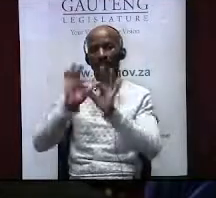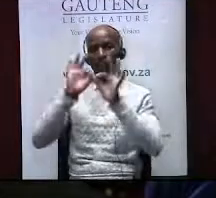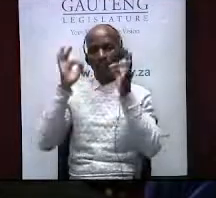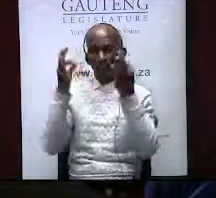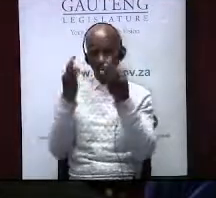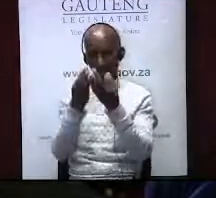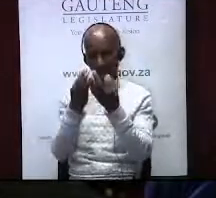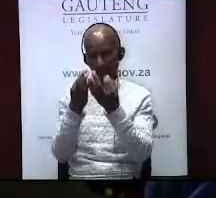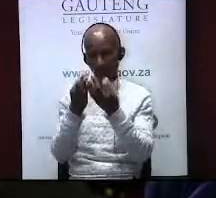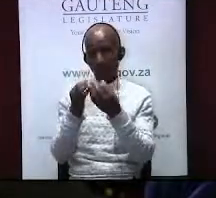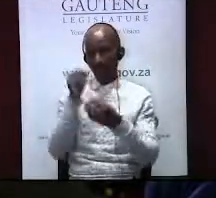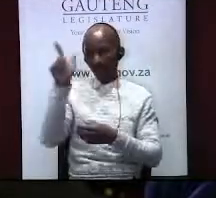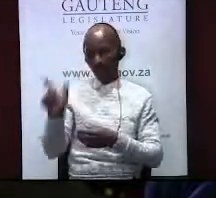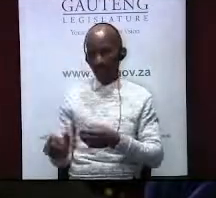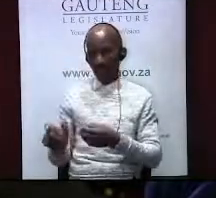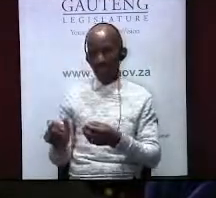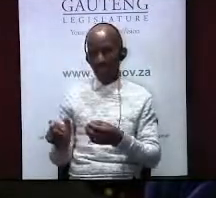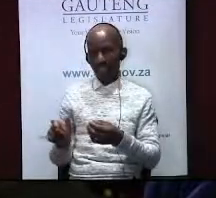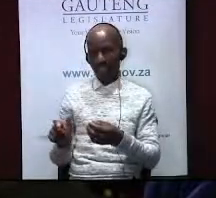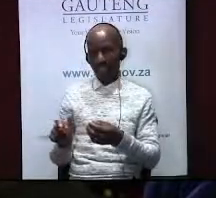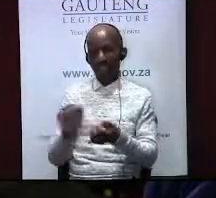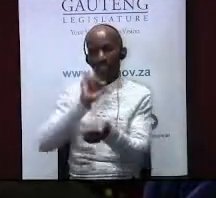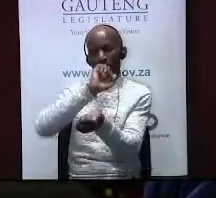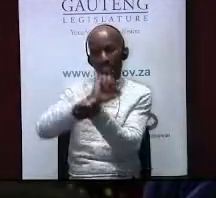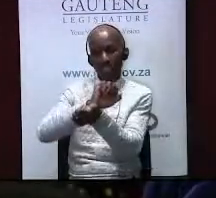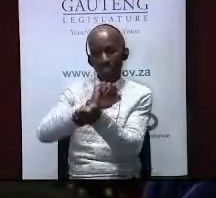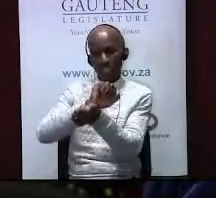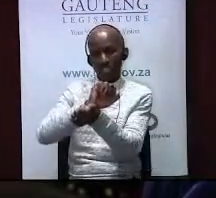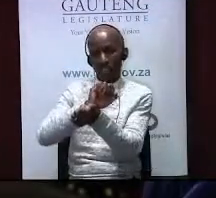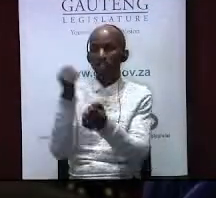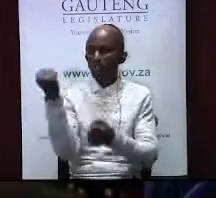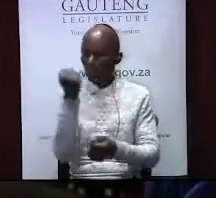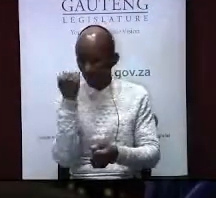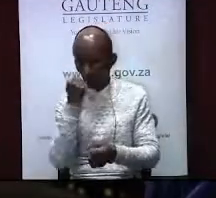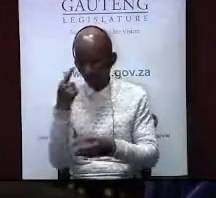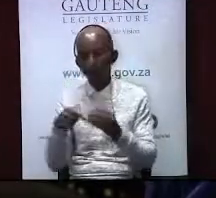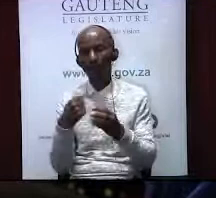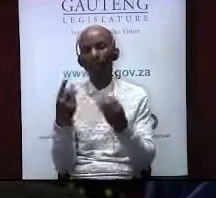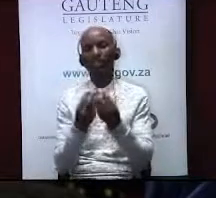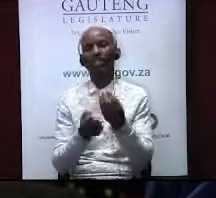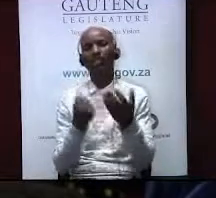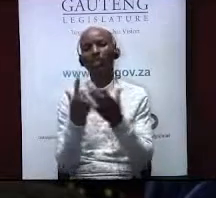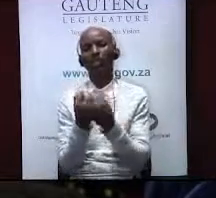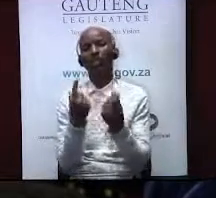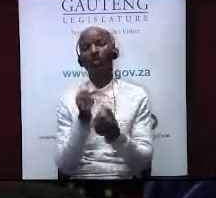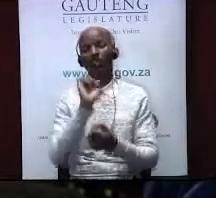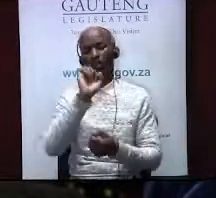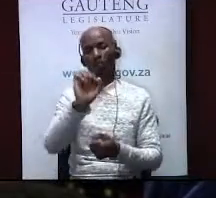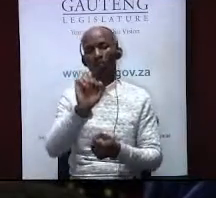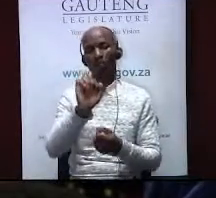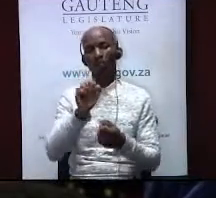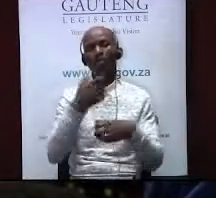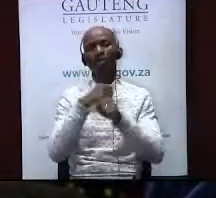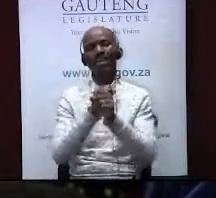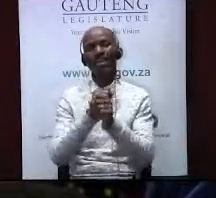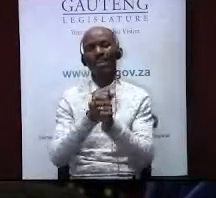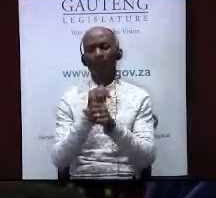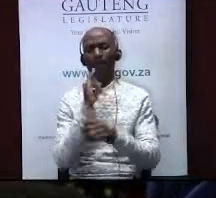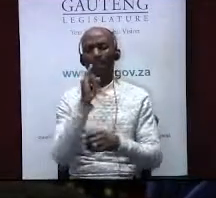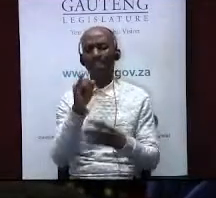in prison. We are sorry for what we have done to you. We have caused so much